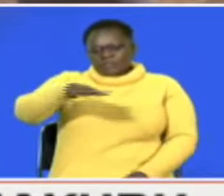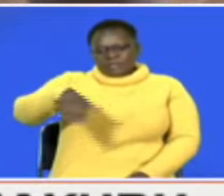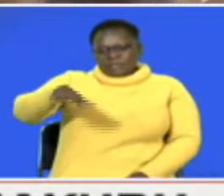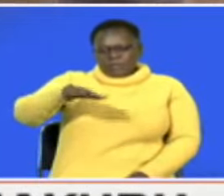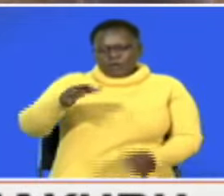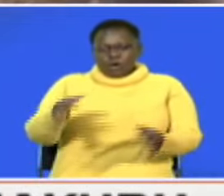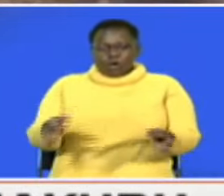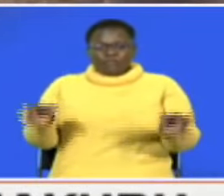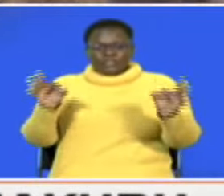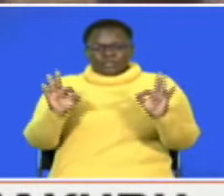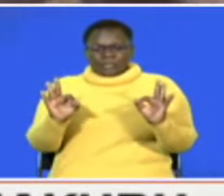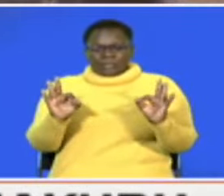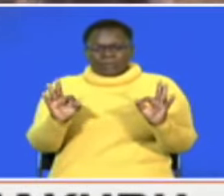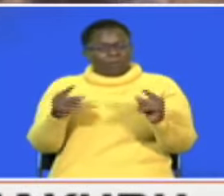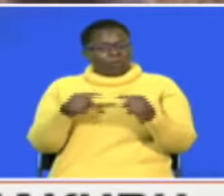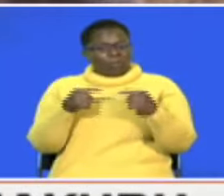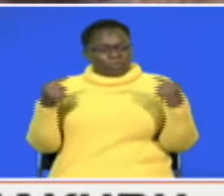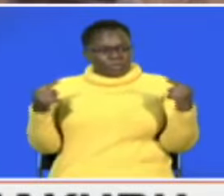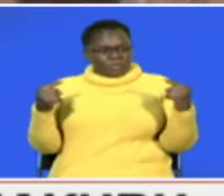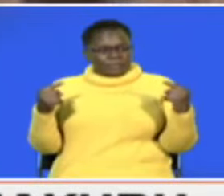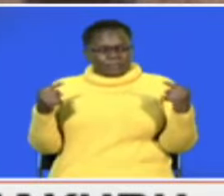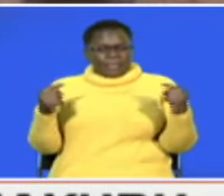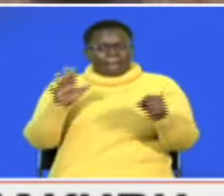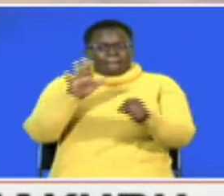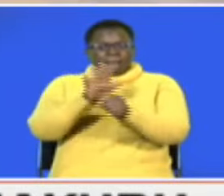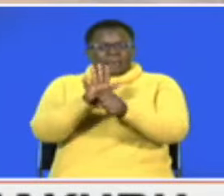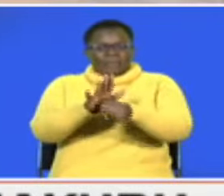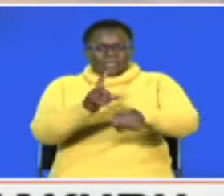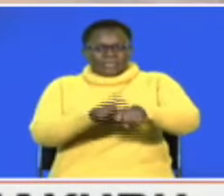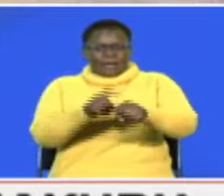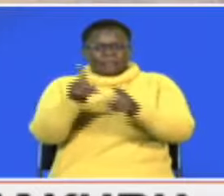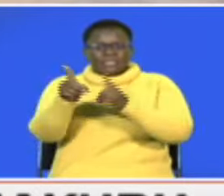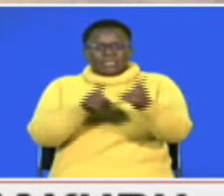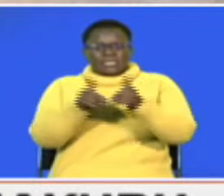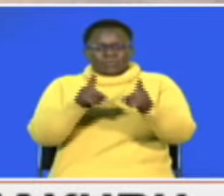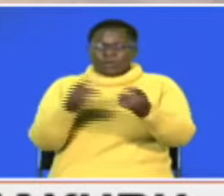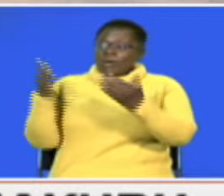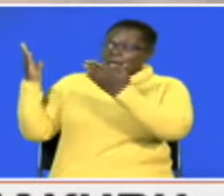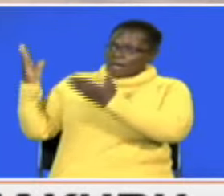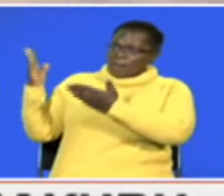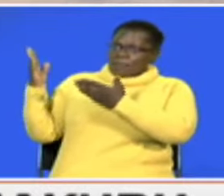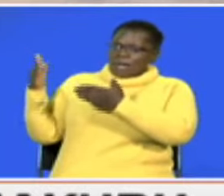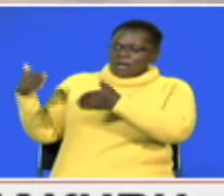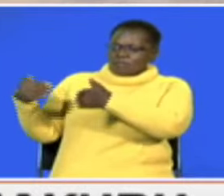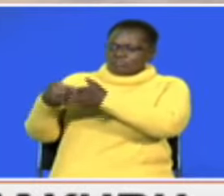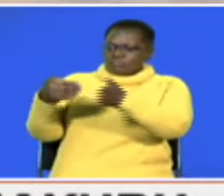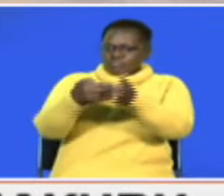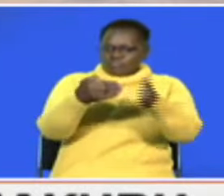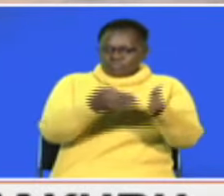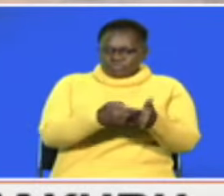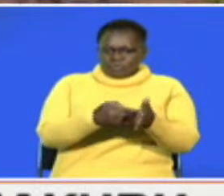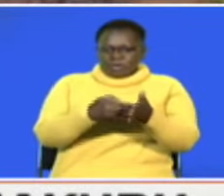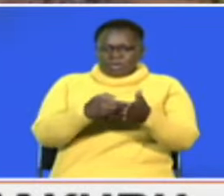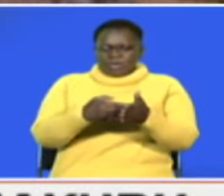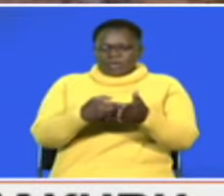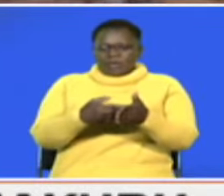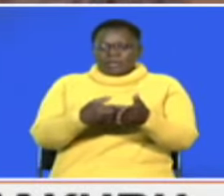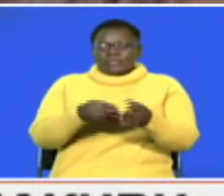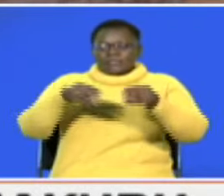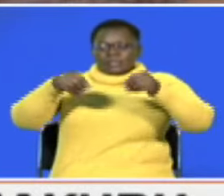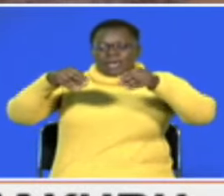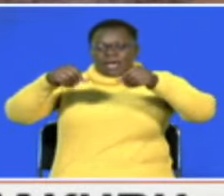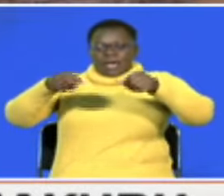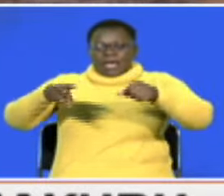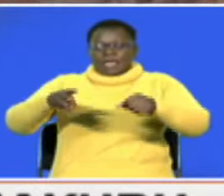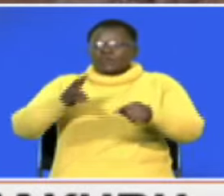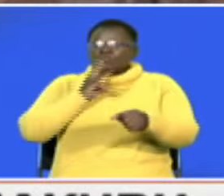Chief Officer Ken Mungai disagrees. On several occasions, transport on this highway has been disrupted by heavy boulders and sand